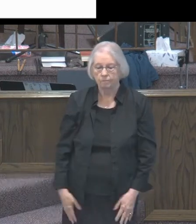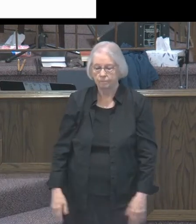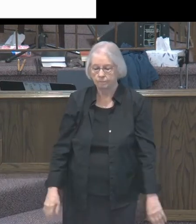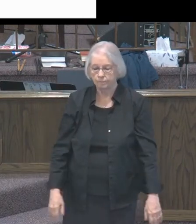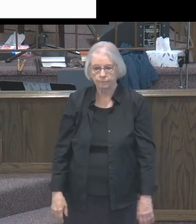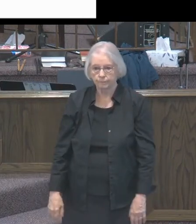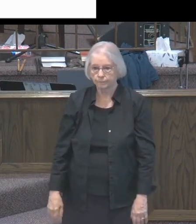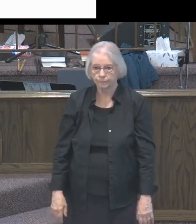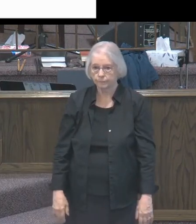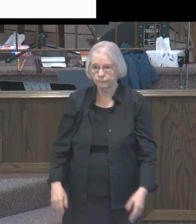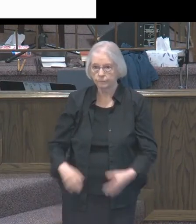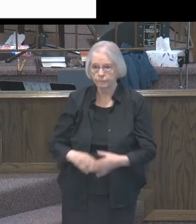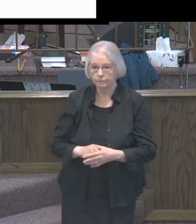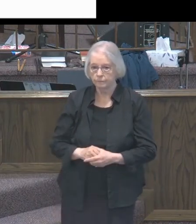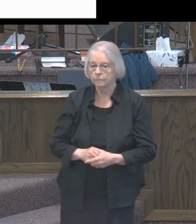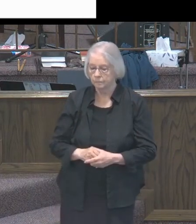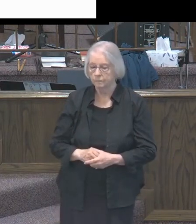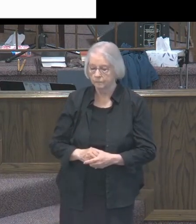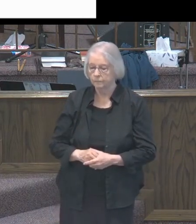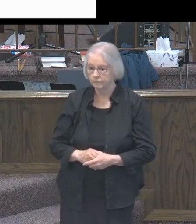by the grace of God.